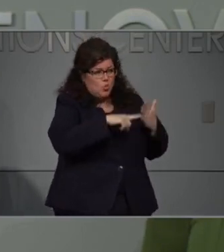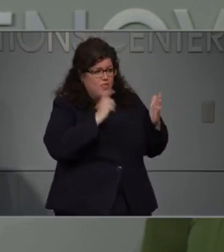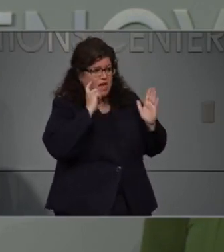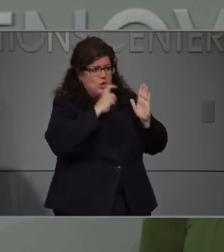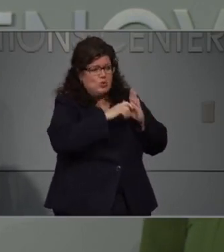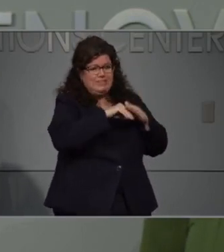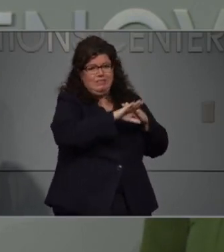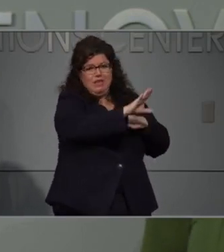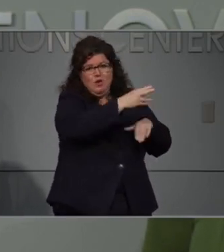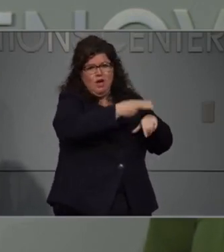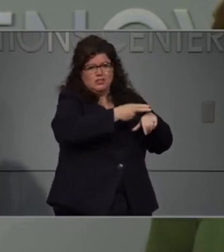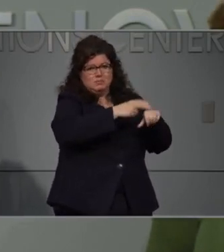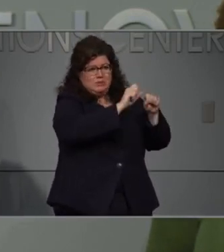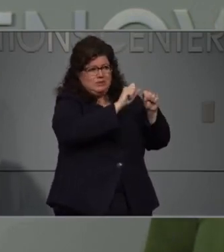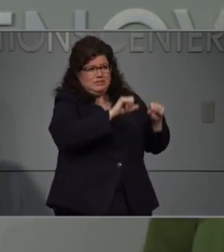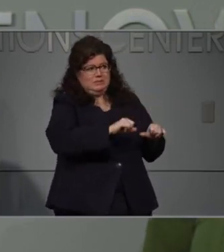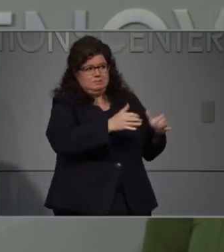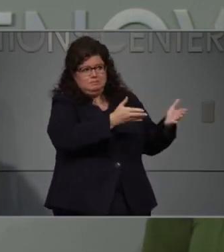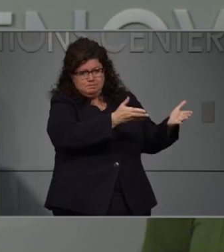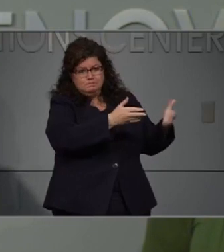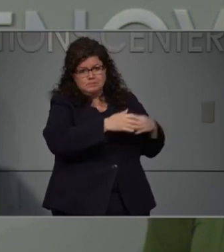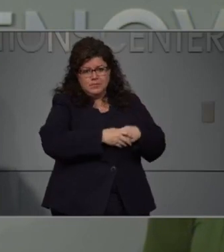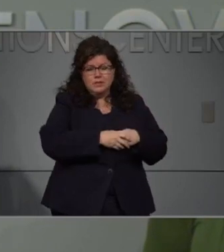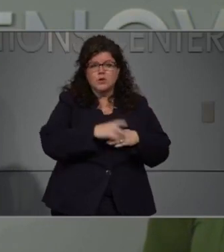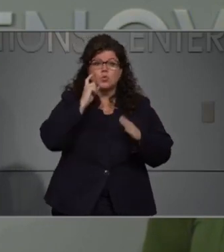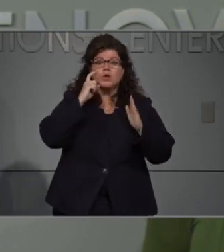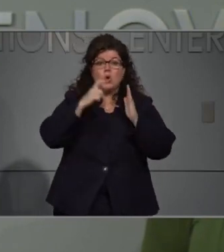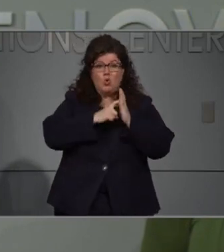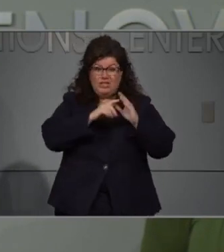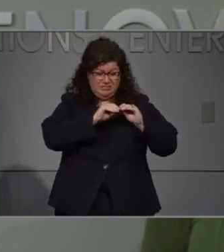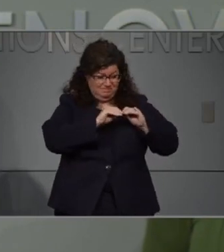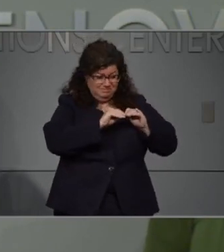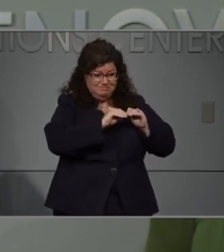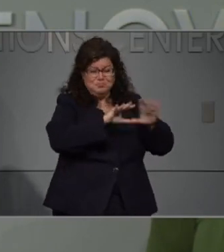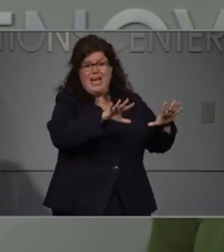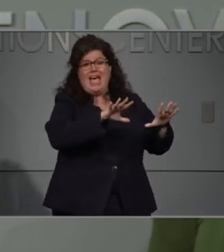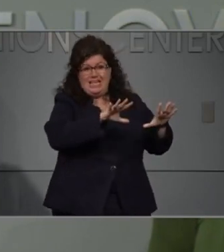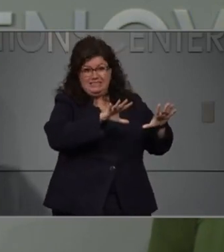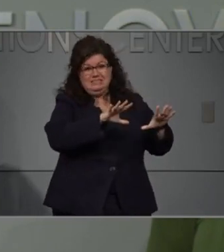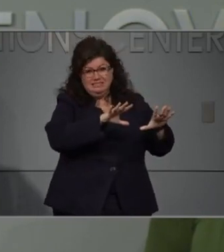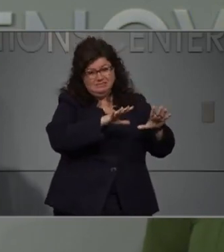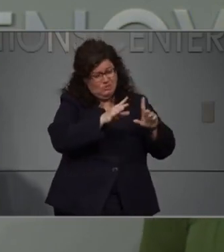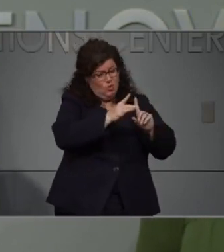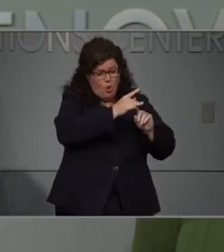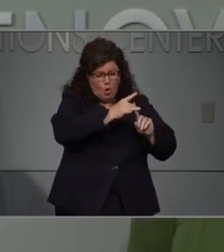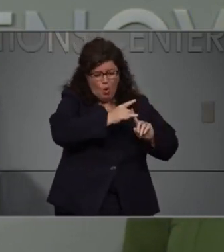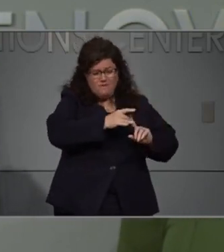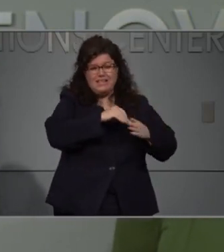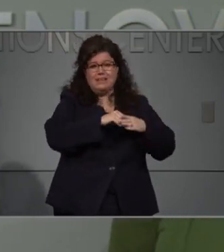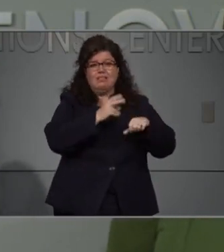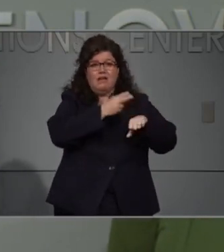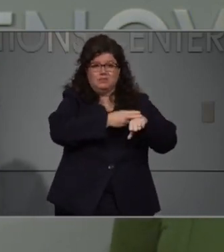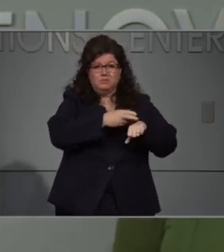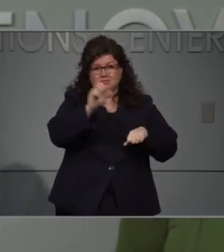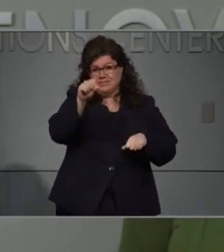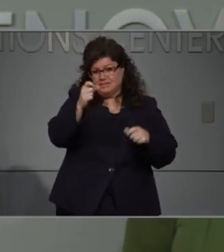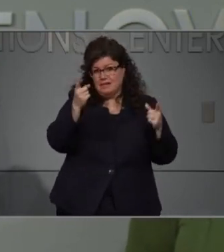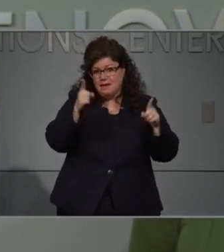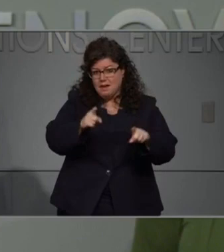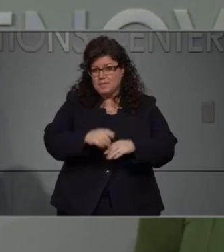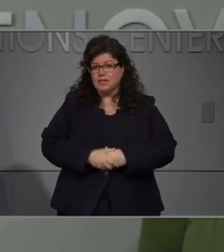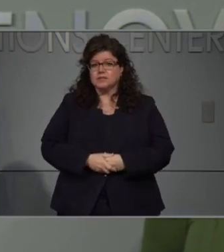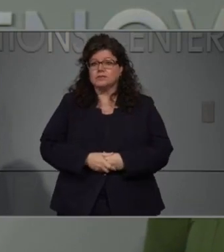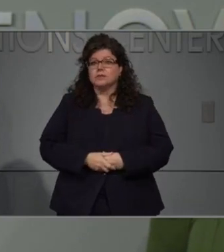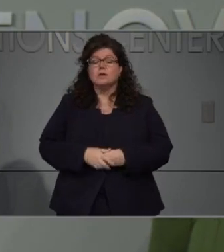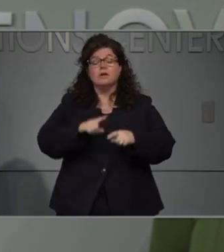their hospitals, because we are seeing a higher burden of COVID-19 patients in our hospitals. Now, we are not at a place where we're needing to go into